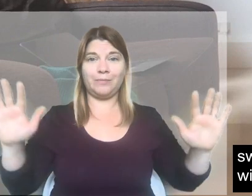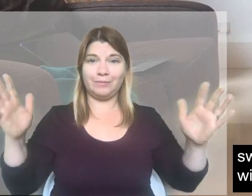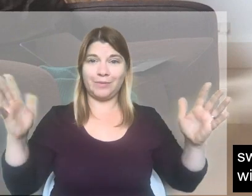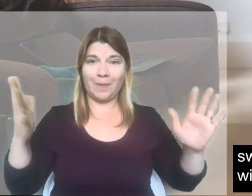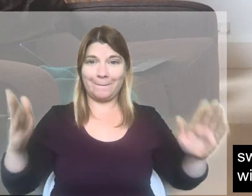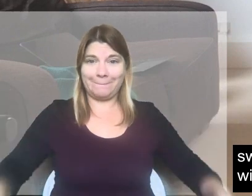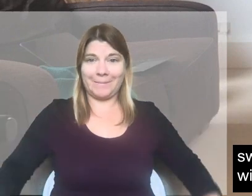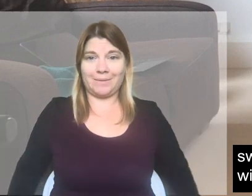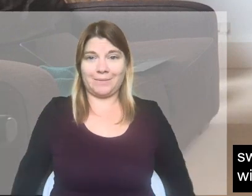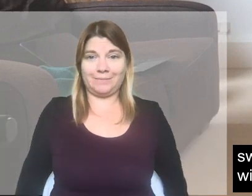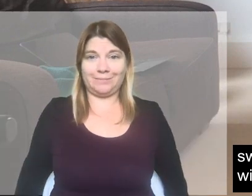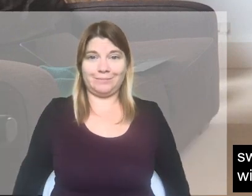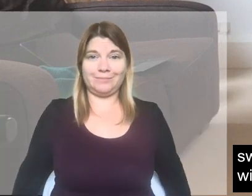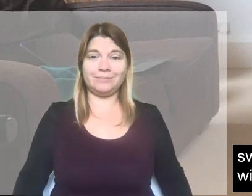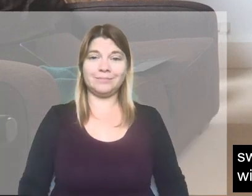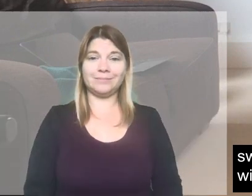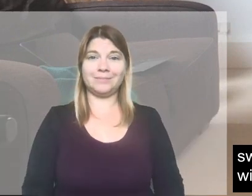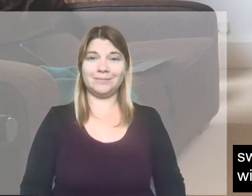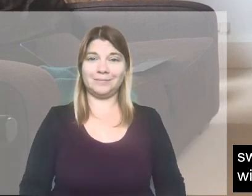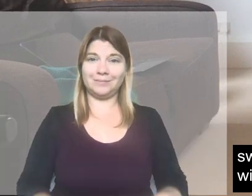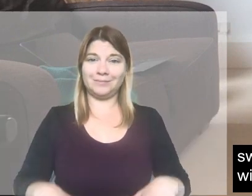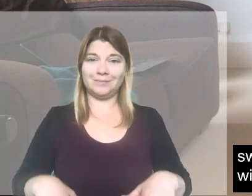go. Prepare with the arms going backwards.